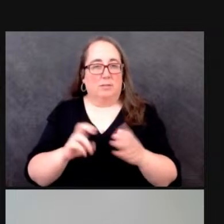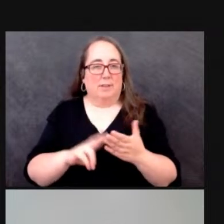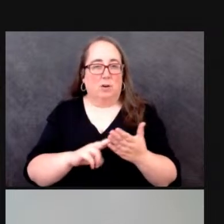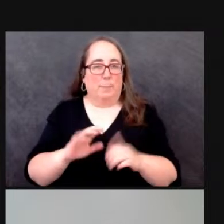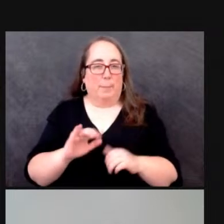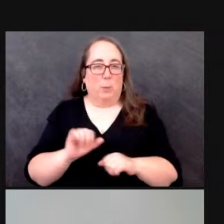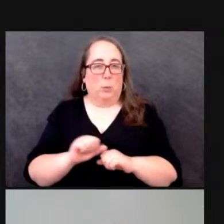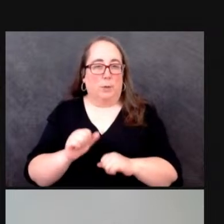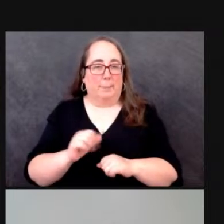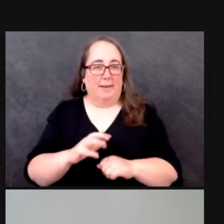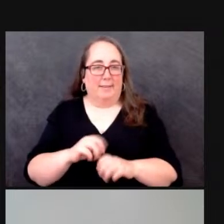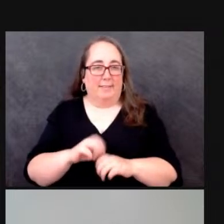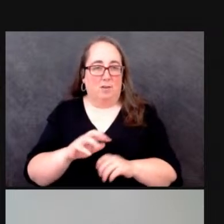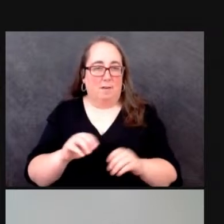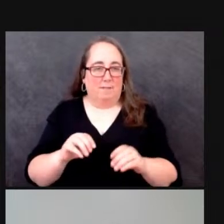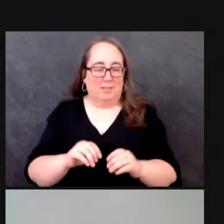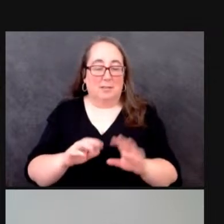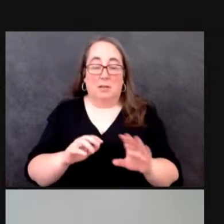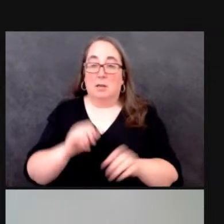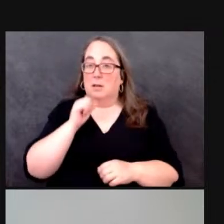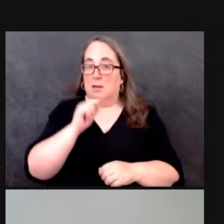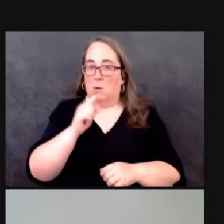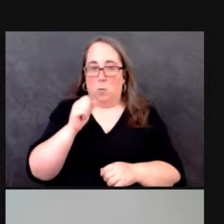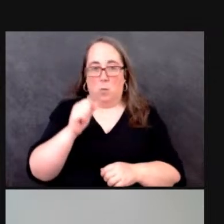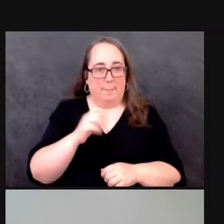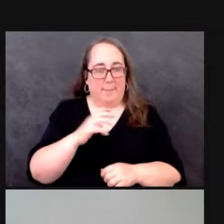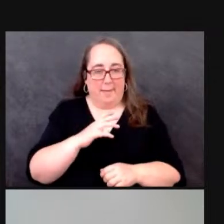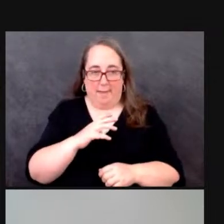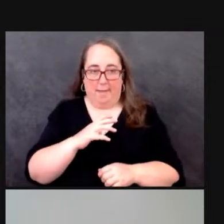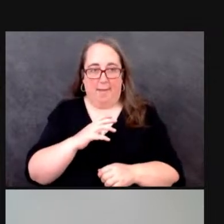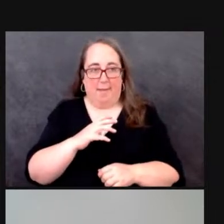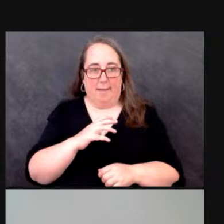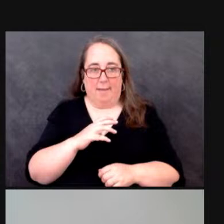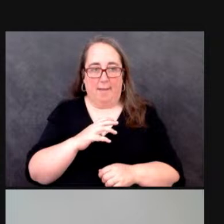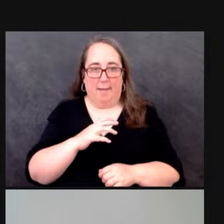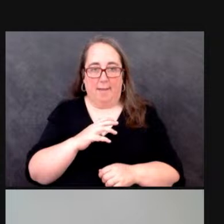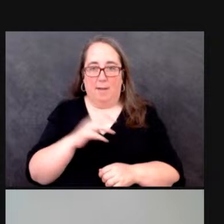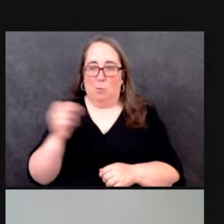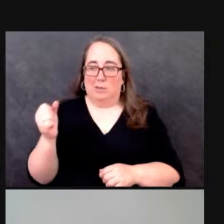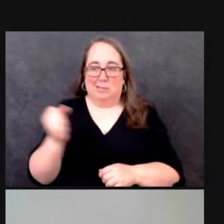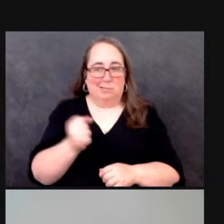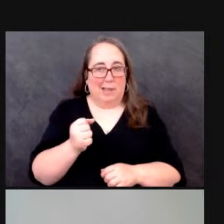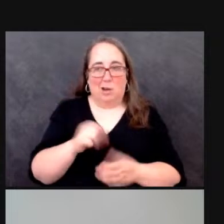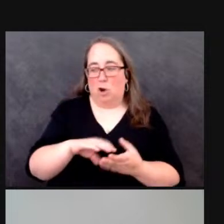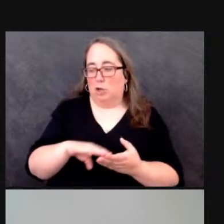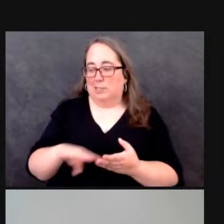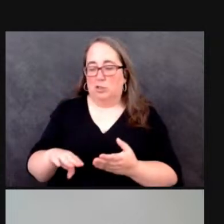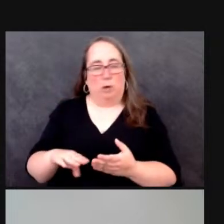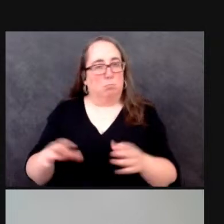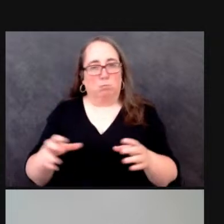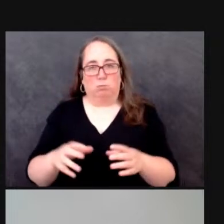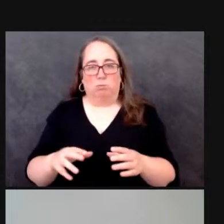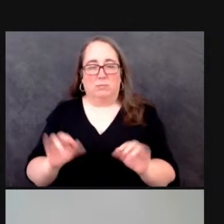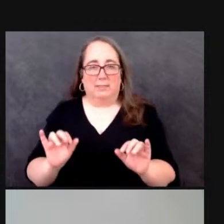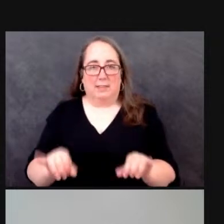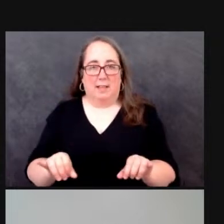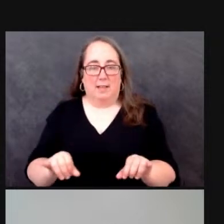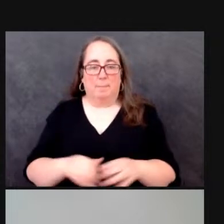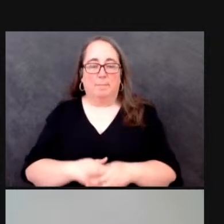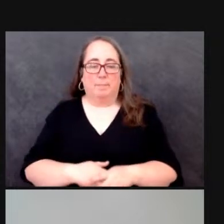their employ. Not one man was taken on, nor one man discharged during the period required to complete the